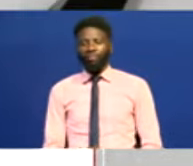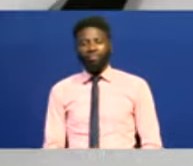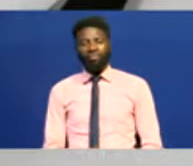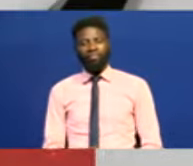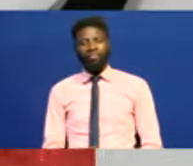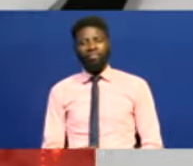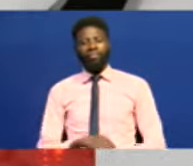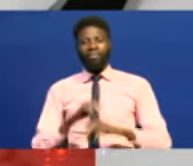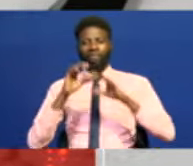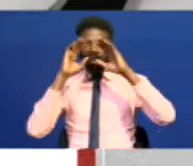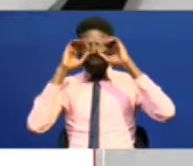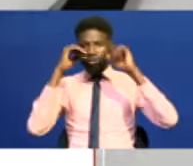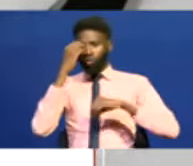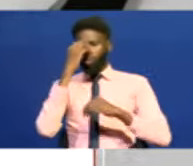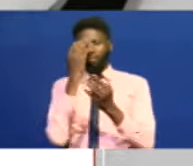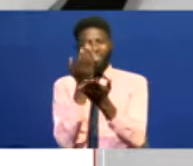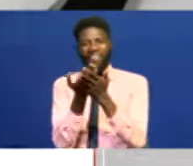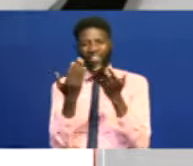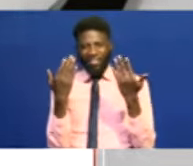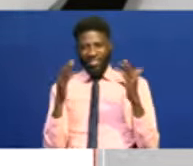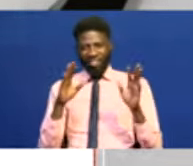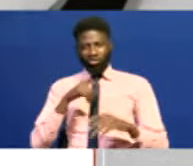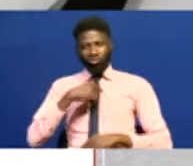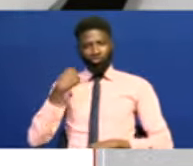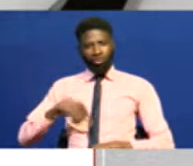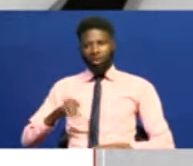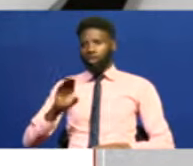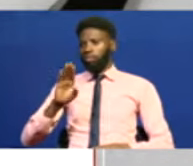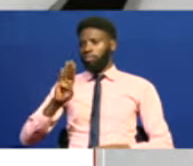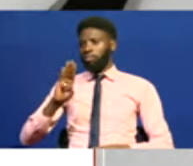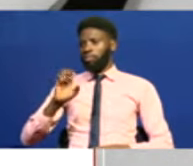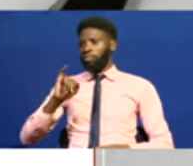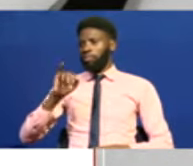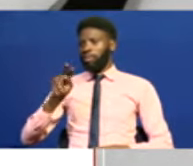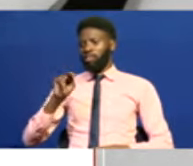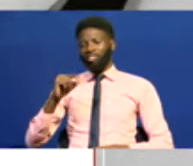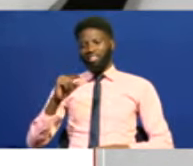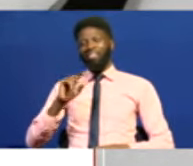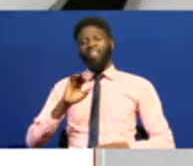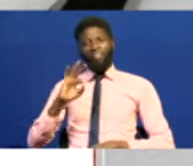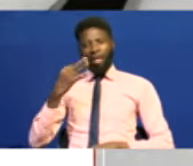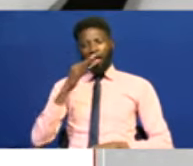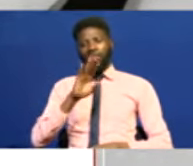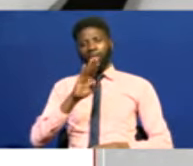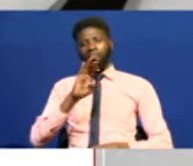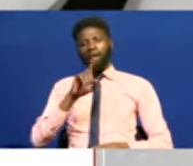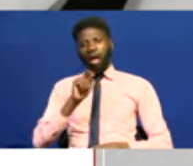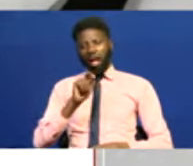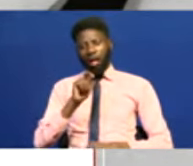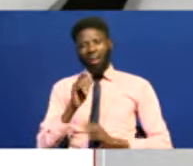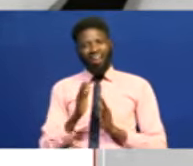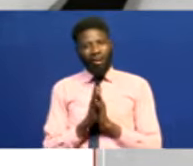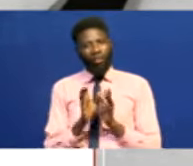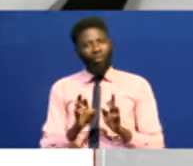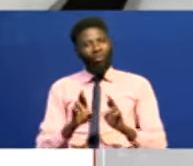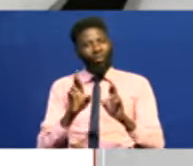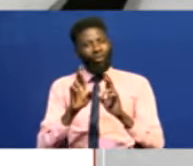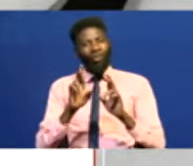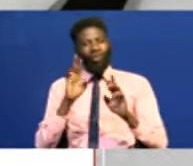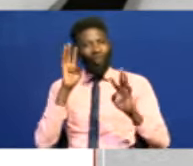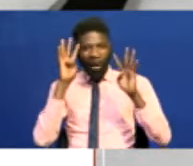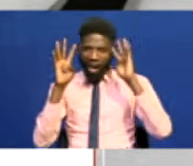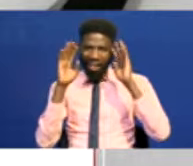President William Ruto has arrived in Beijing, China for the third Belt and Road Initiative Forum. The president is expected to